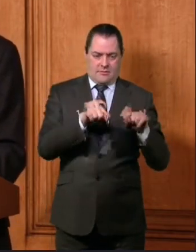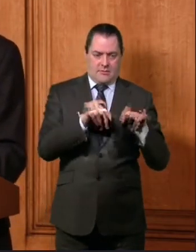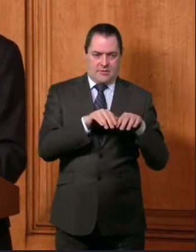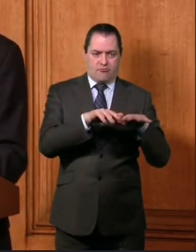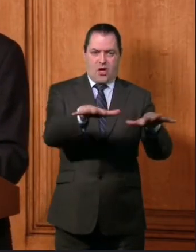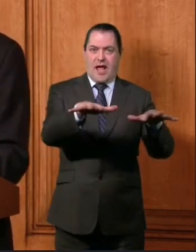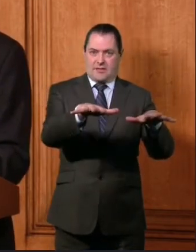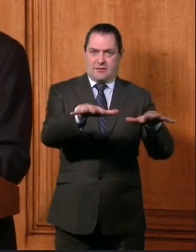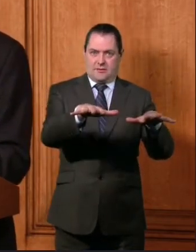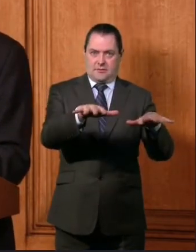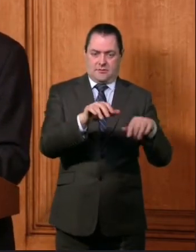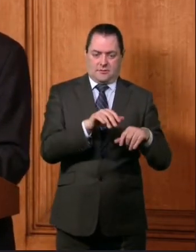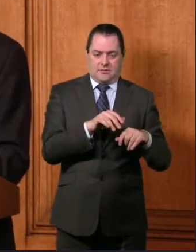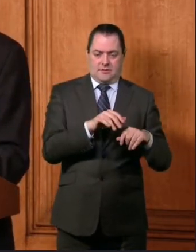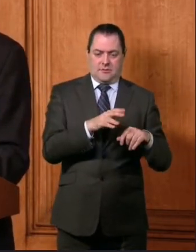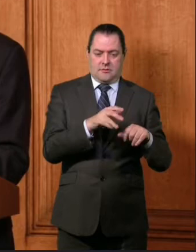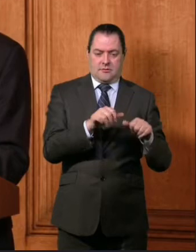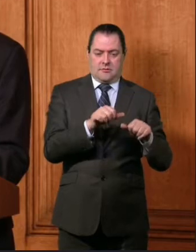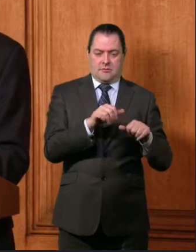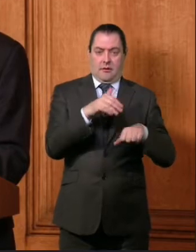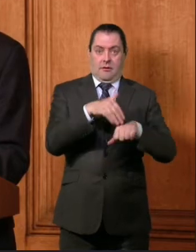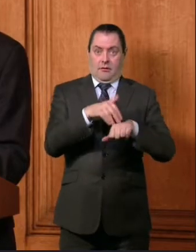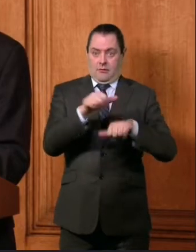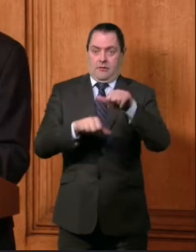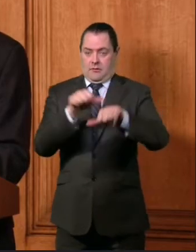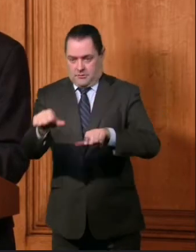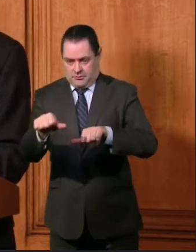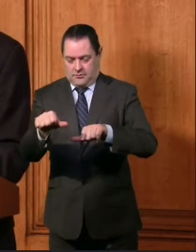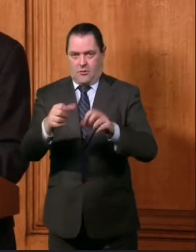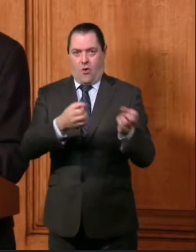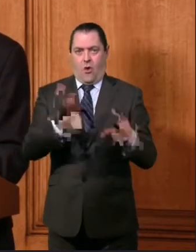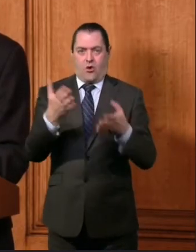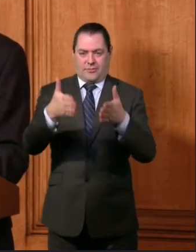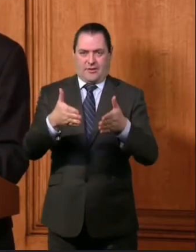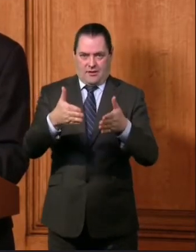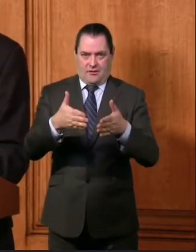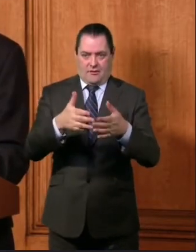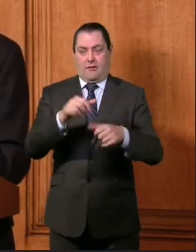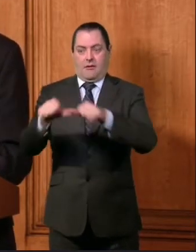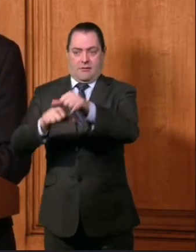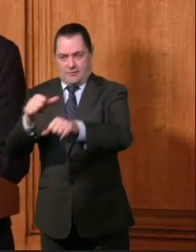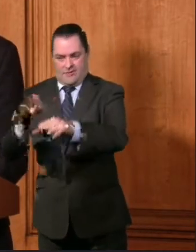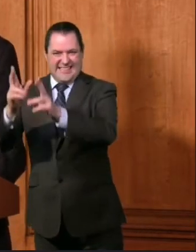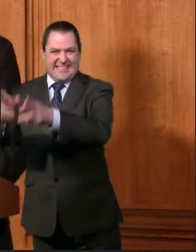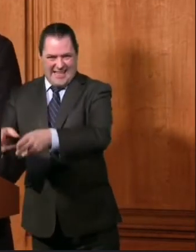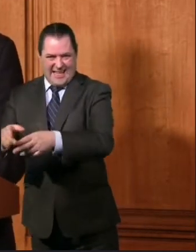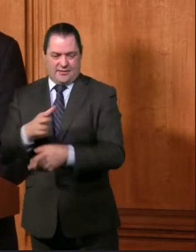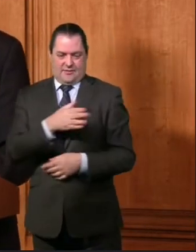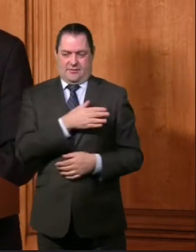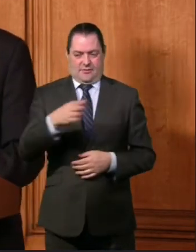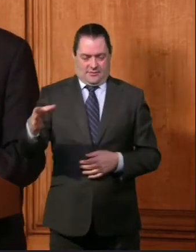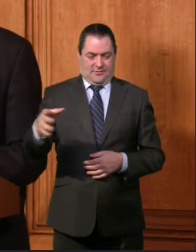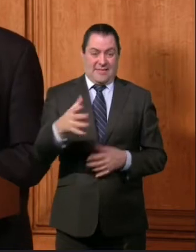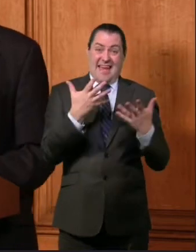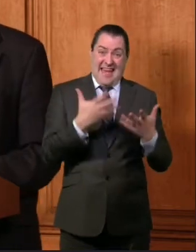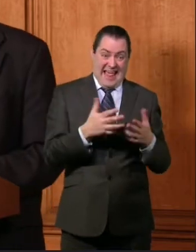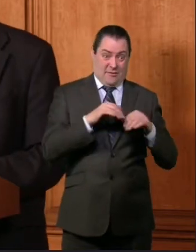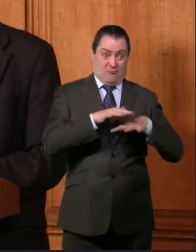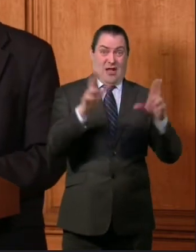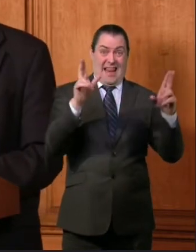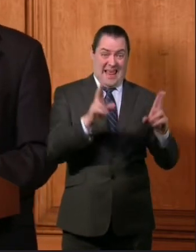is doing, the rate of decrease of the virus over time. But that's going to be slow from a very high base, and it's delayed. But the